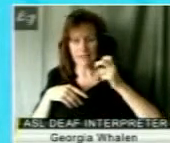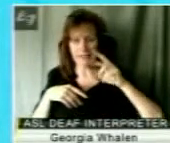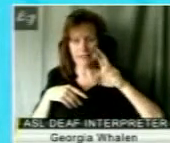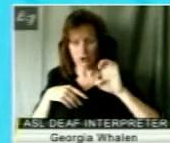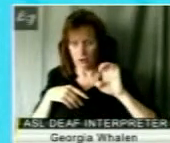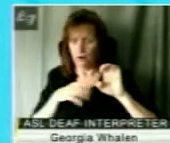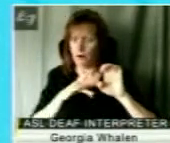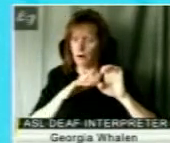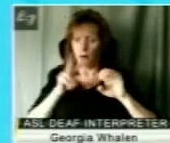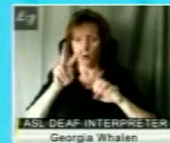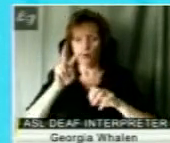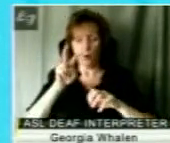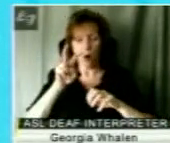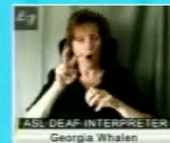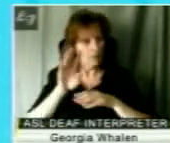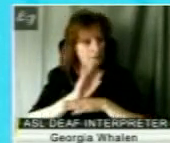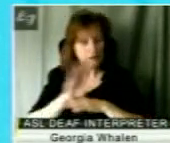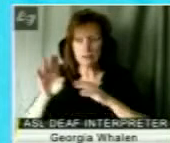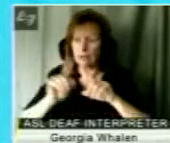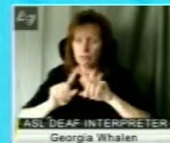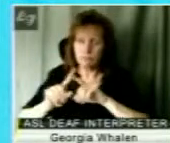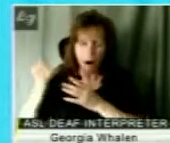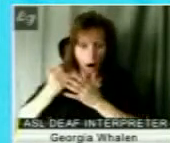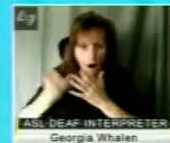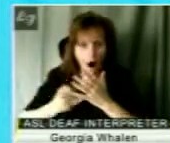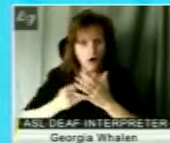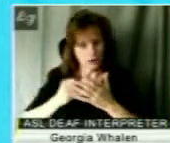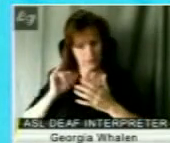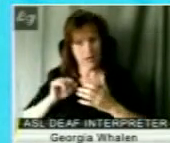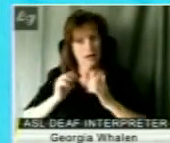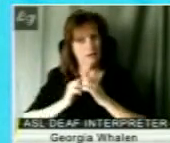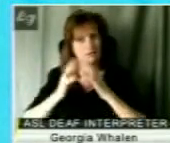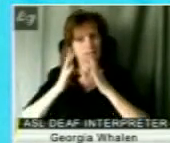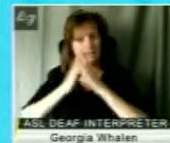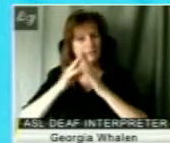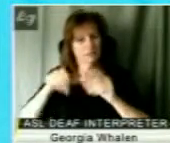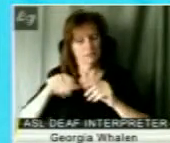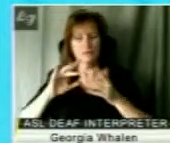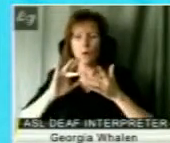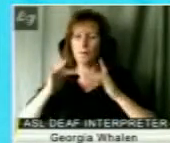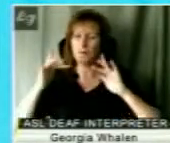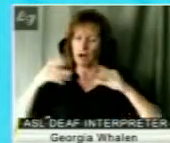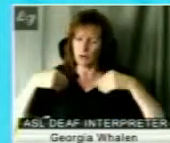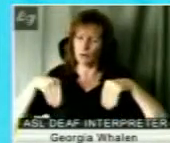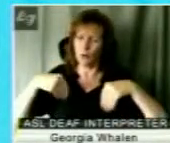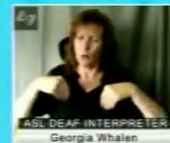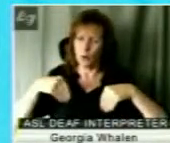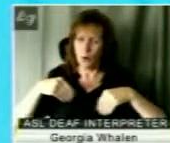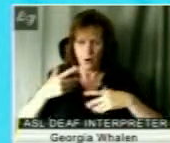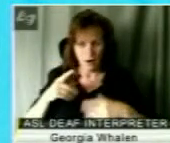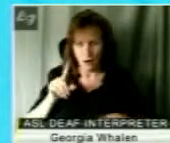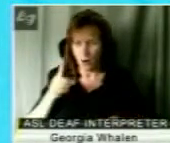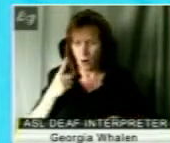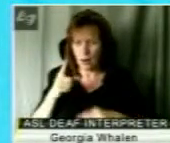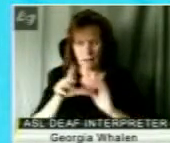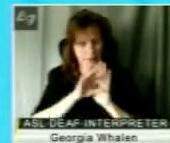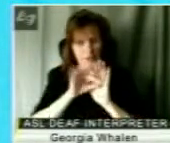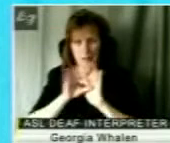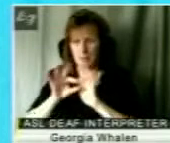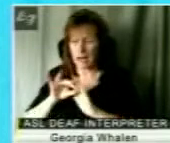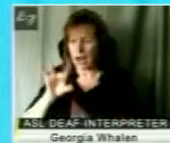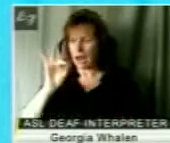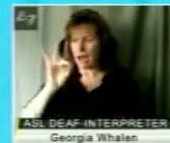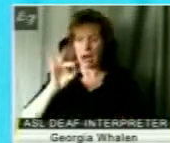gain the skills they need to build their own online store. And being one of only 8 Canadian municipalities selected for this program, it highlights